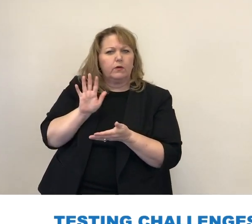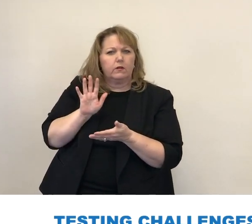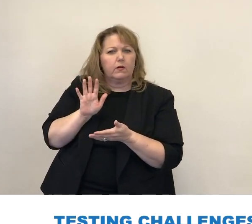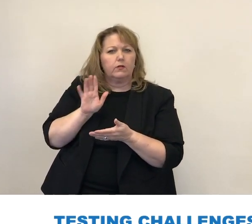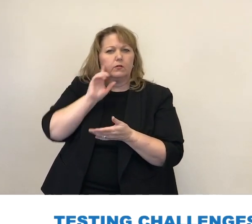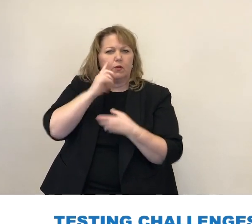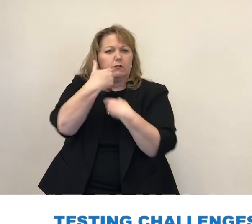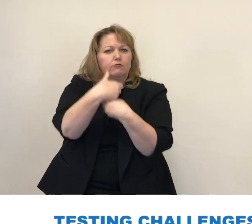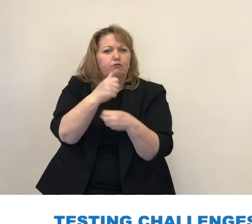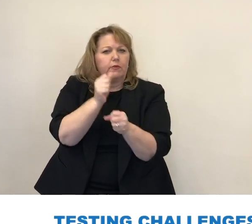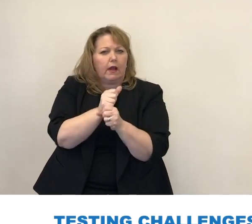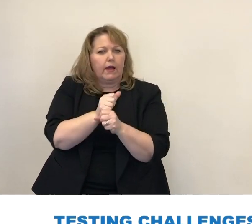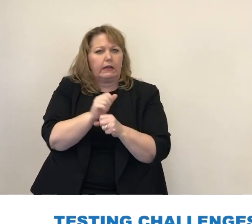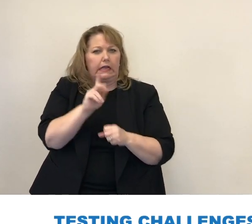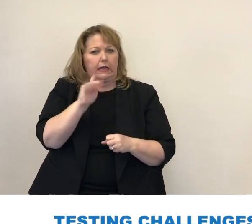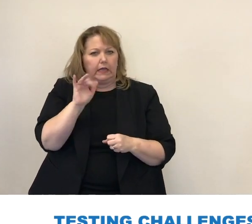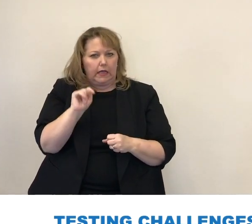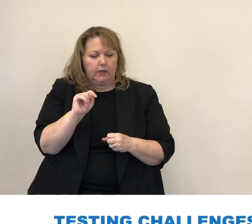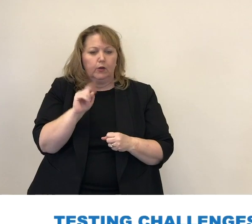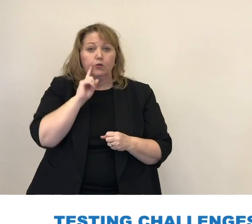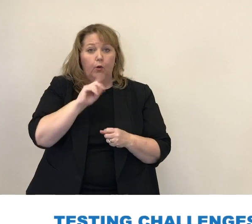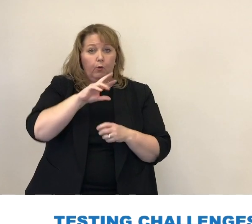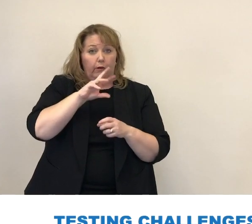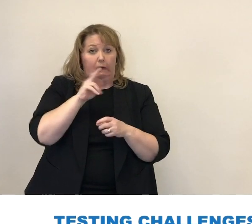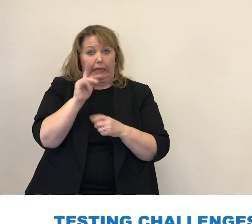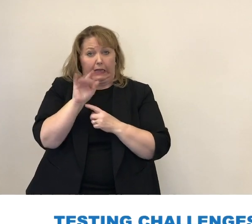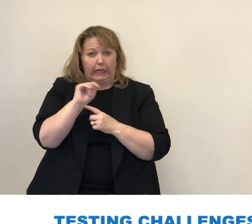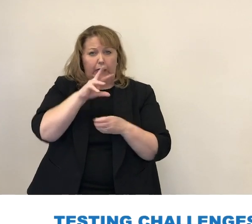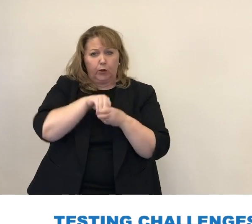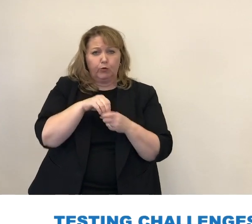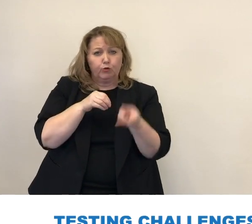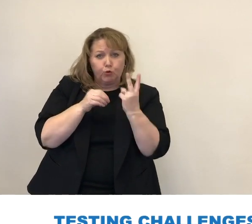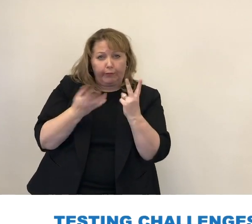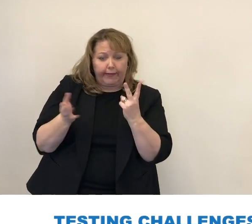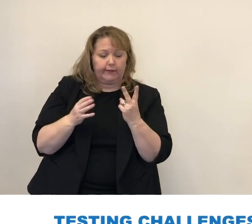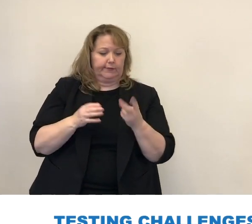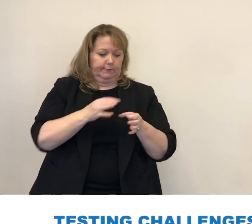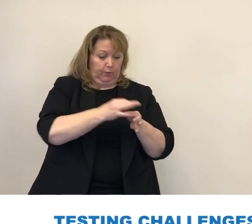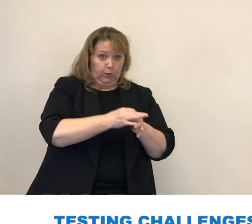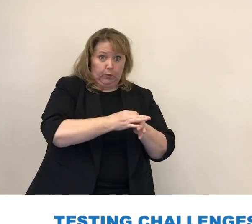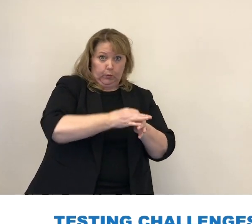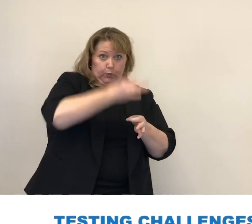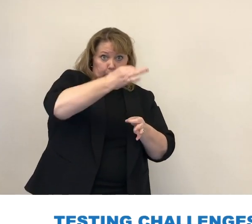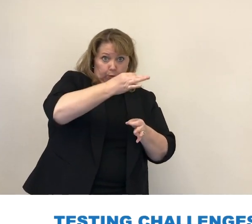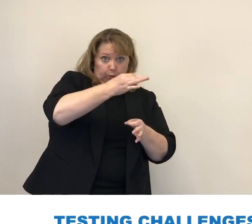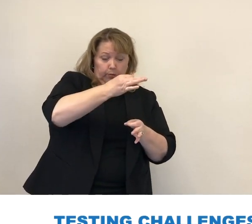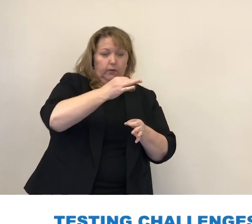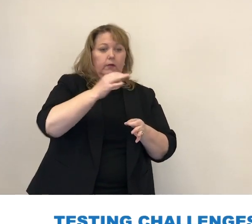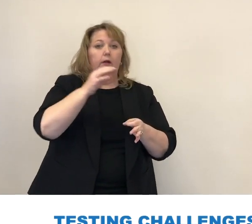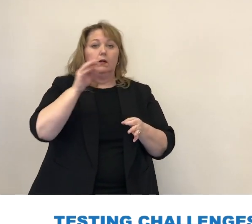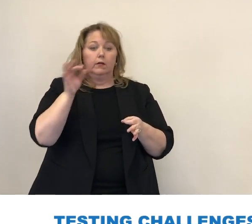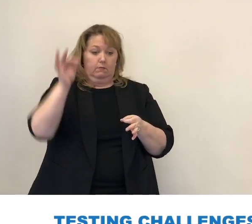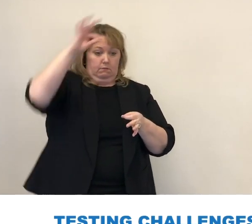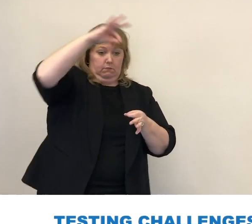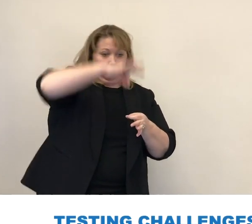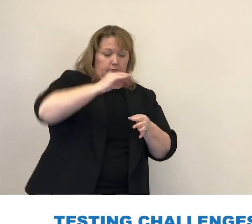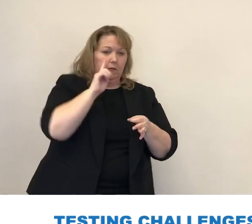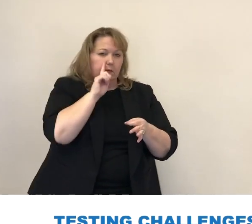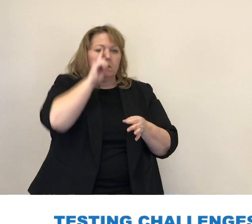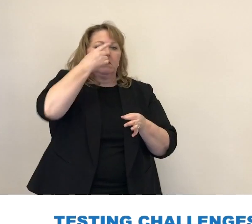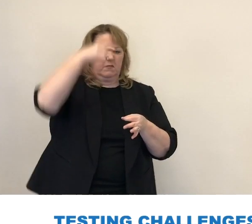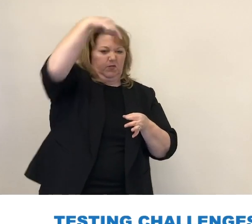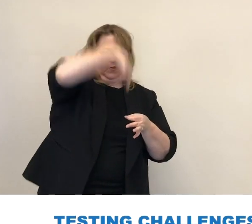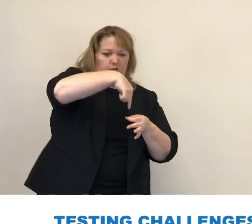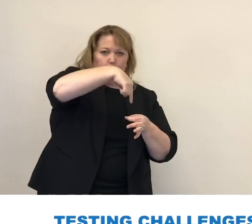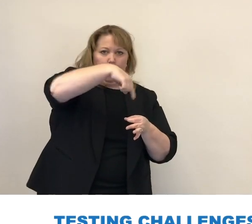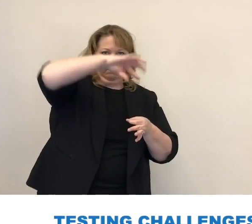is a swab and a transport tube, and the fluid inside the transport tube. We were starting to develop